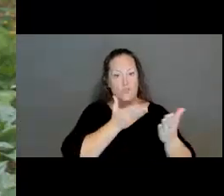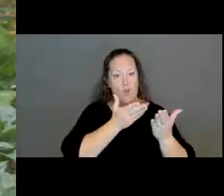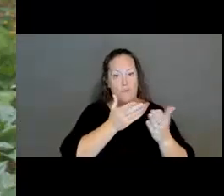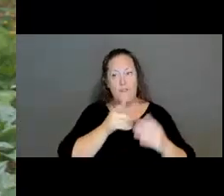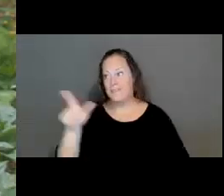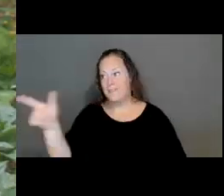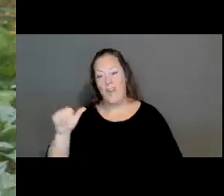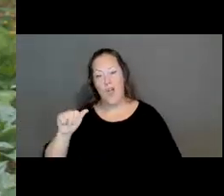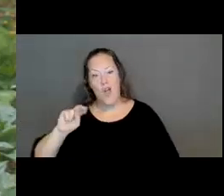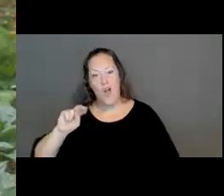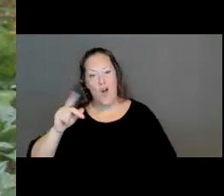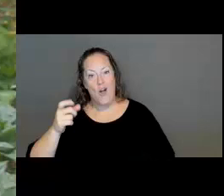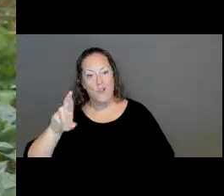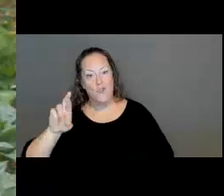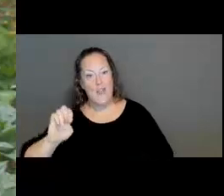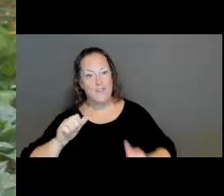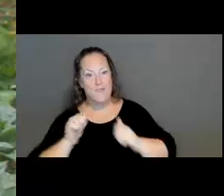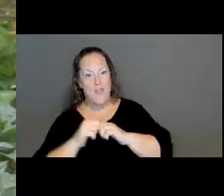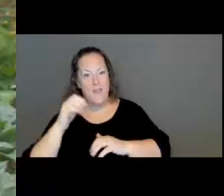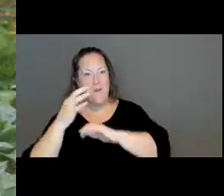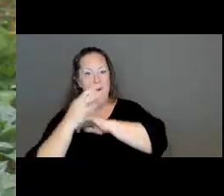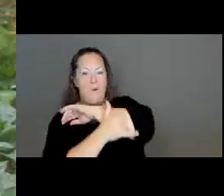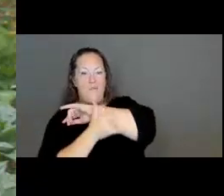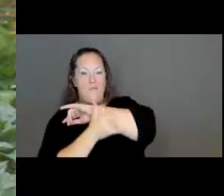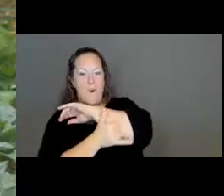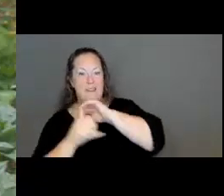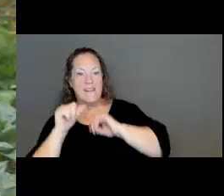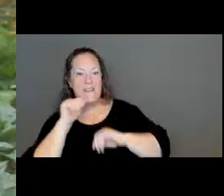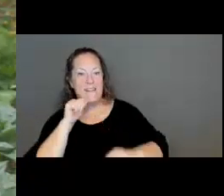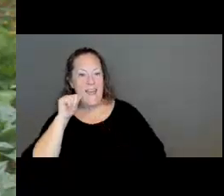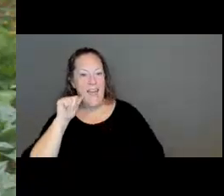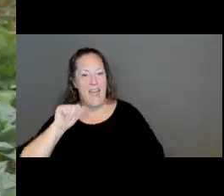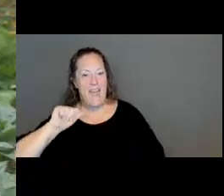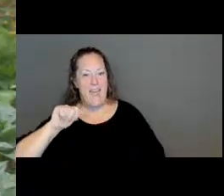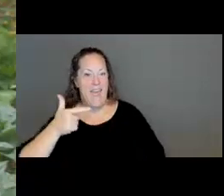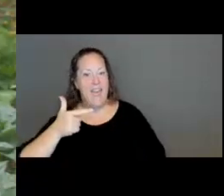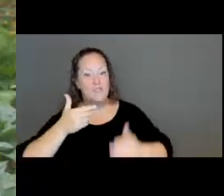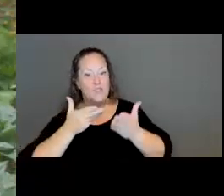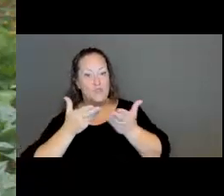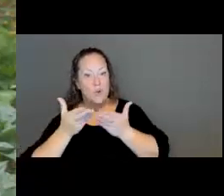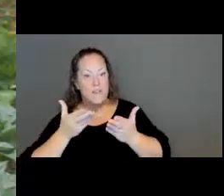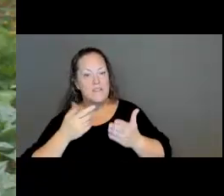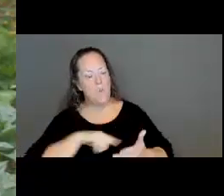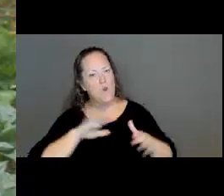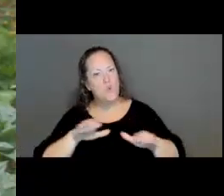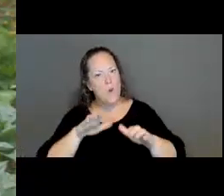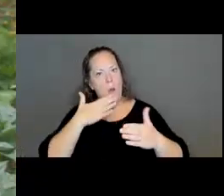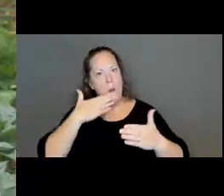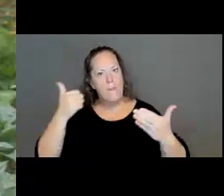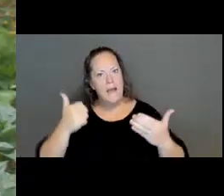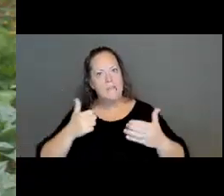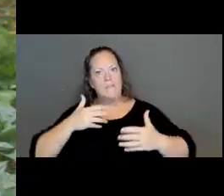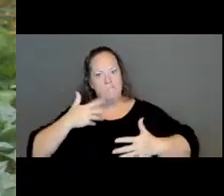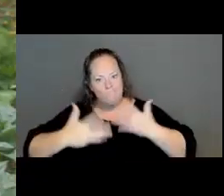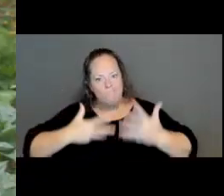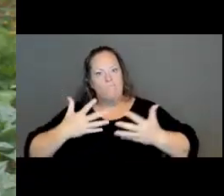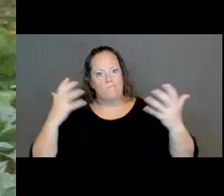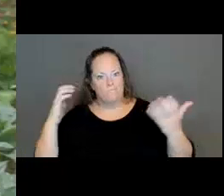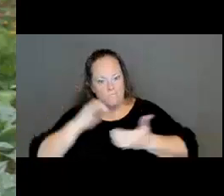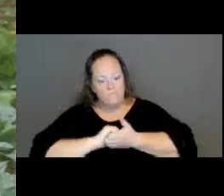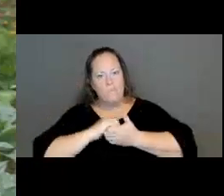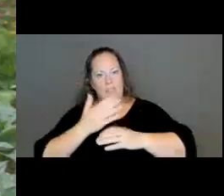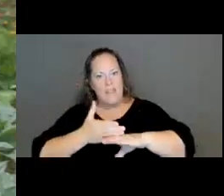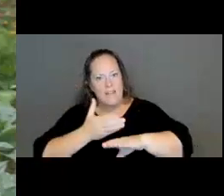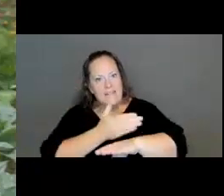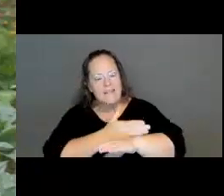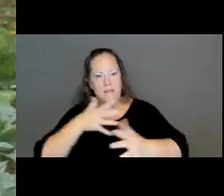Agricultural Service, and we're doing our best to integrate that capacity and bring it to